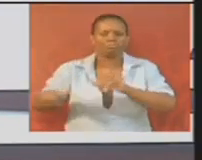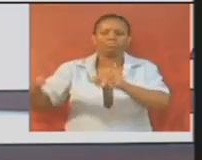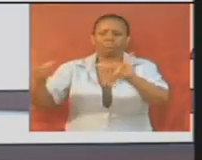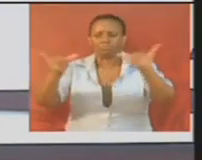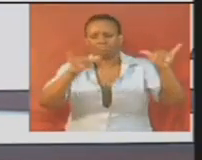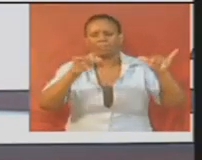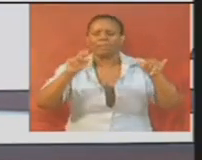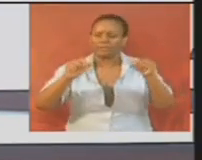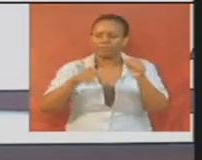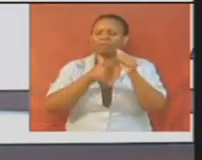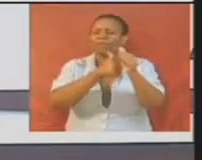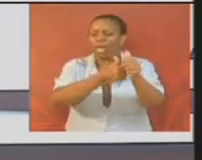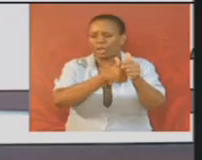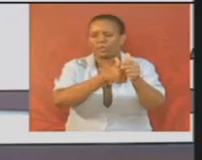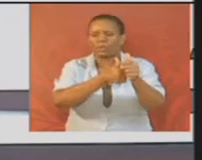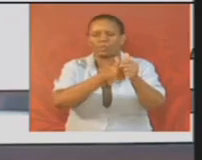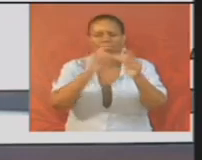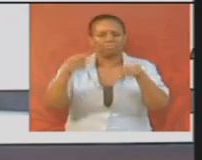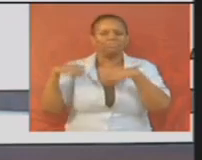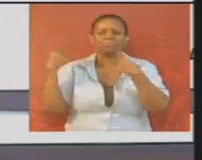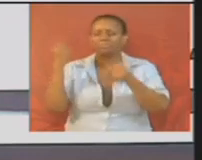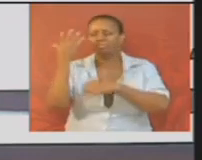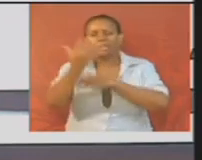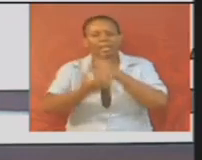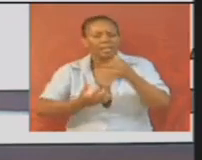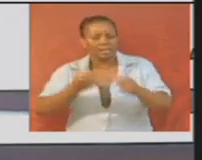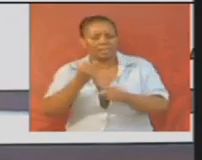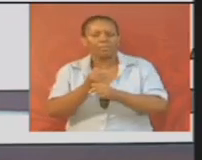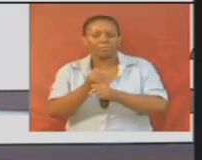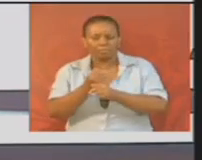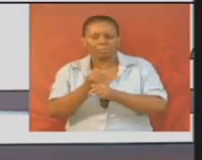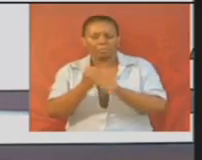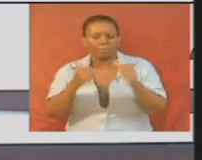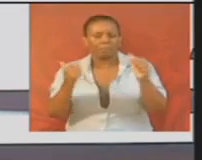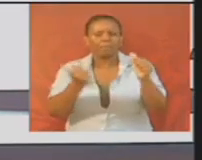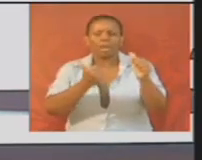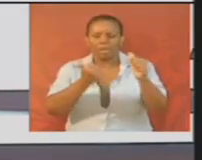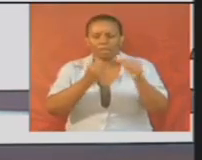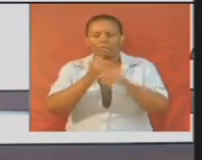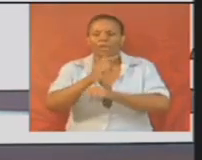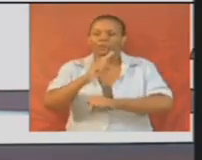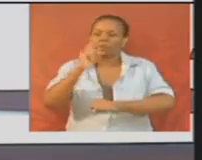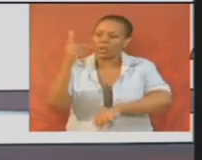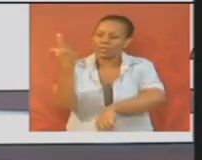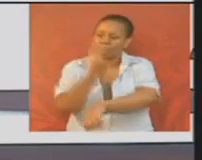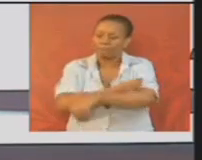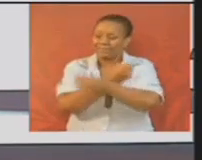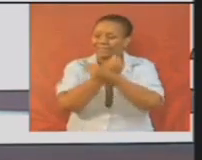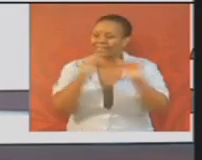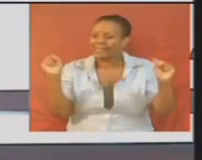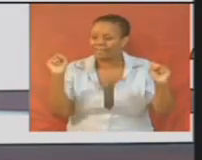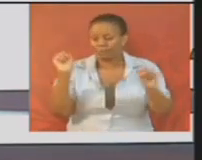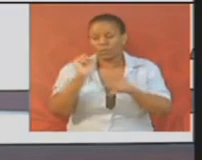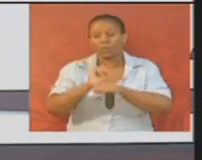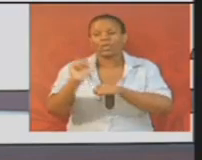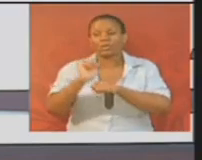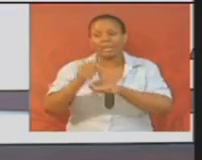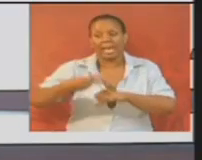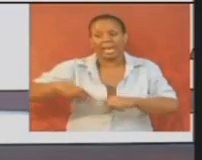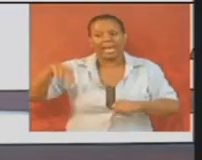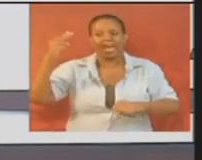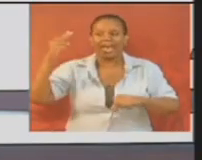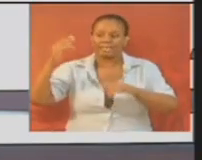and have been effective in maintaining the safety and standards of vaccines. So yes, we can trust